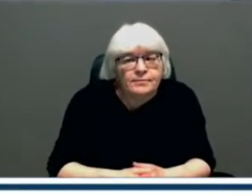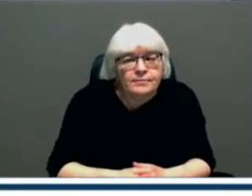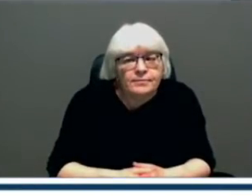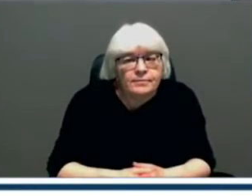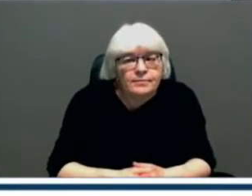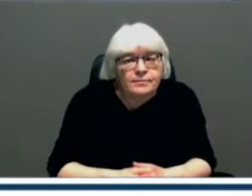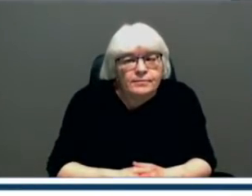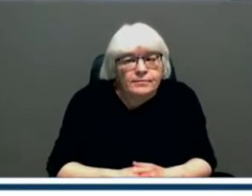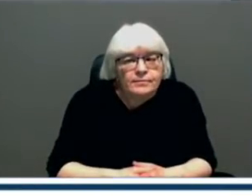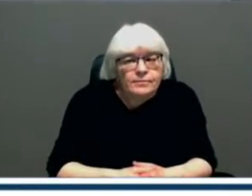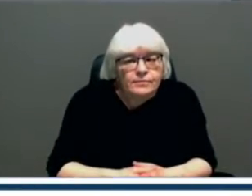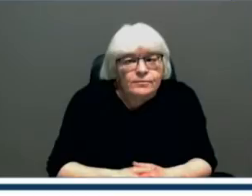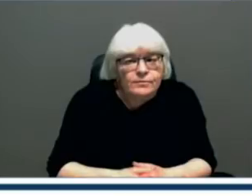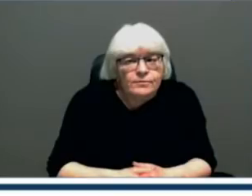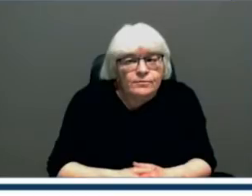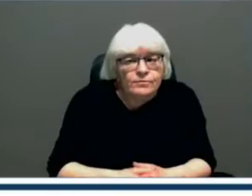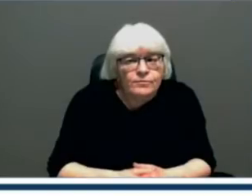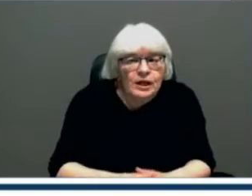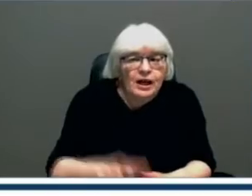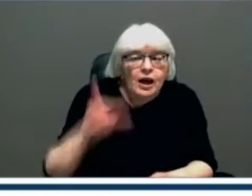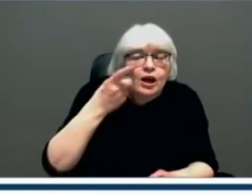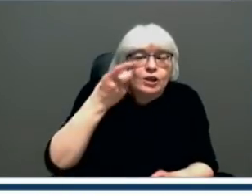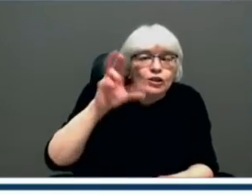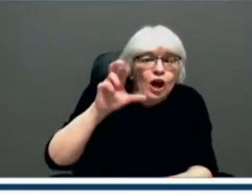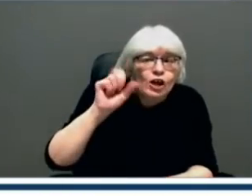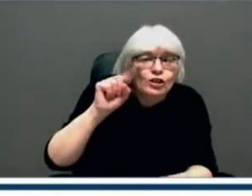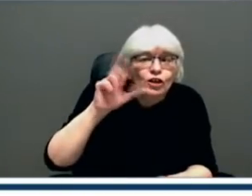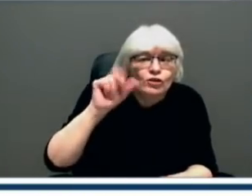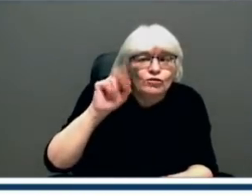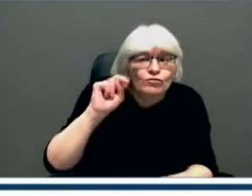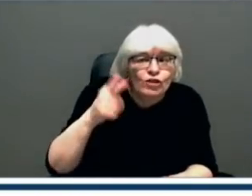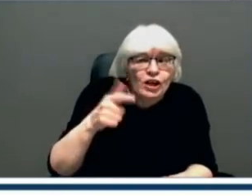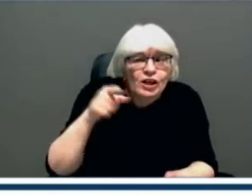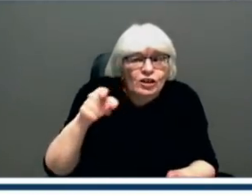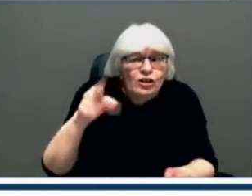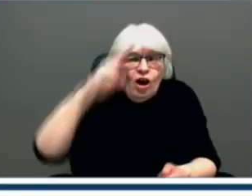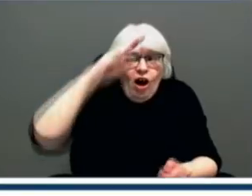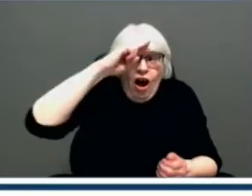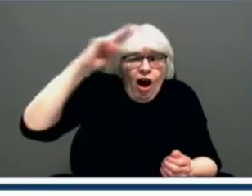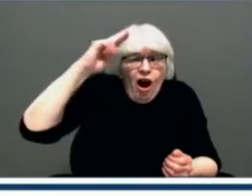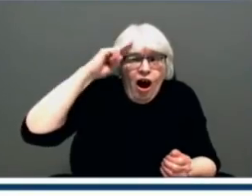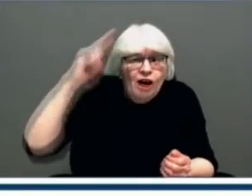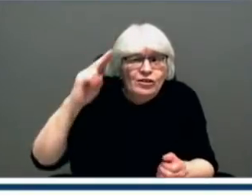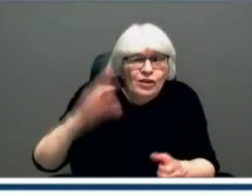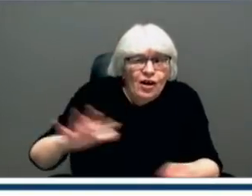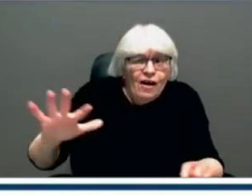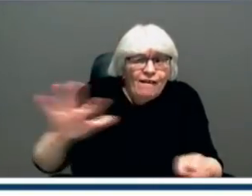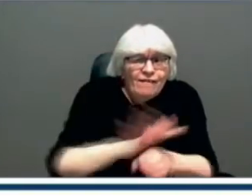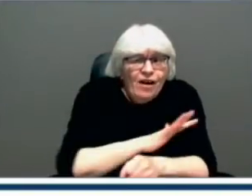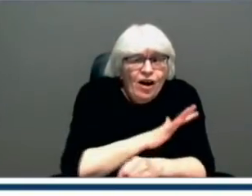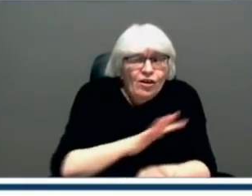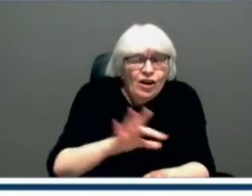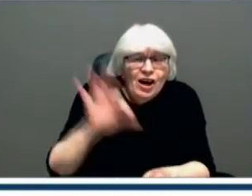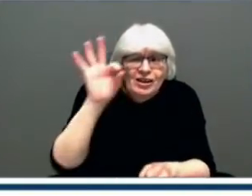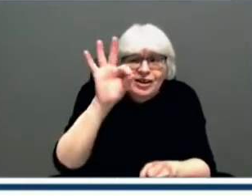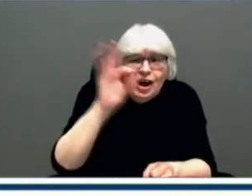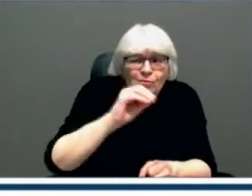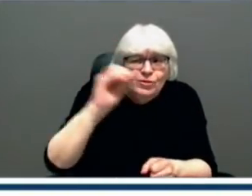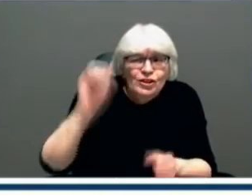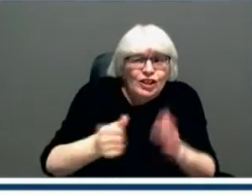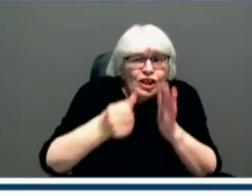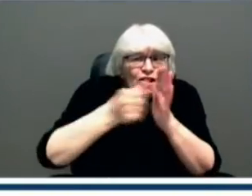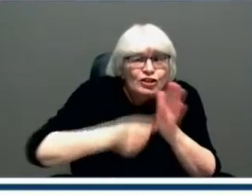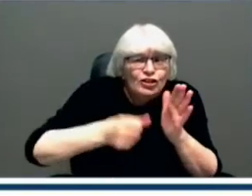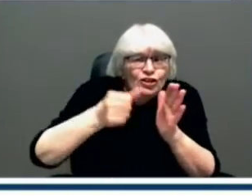been hearing that hospitals are over 99% capacity and that surgeries are once again being canceled. What's it going to take